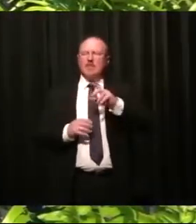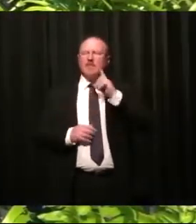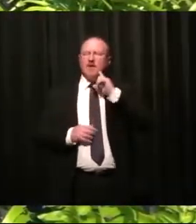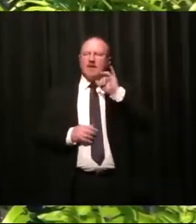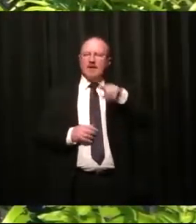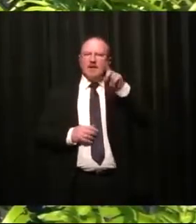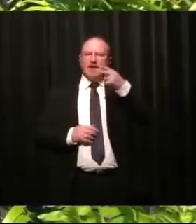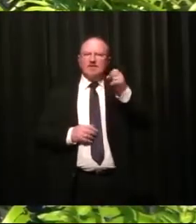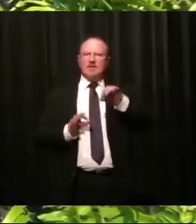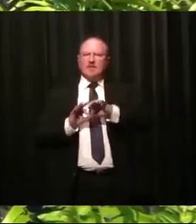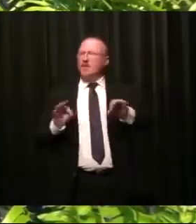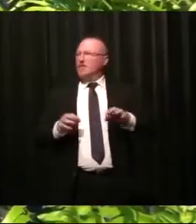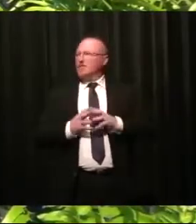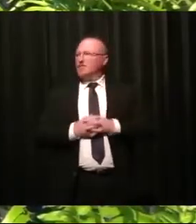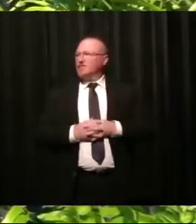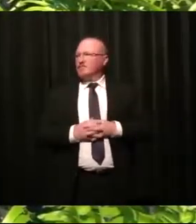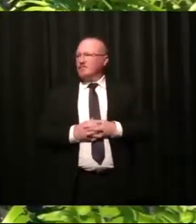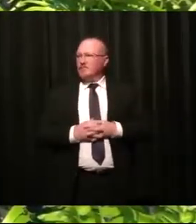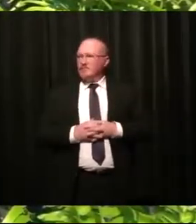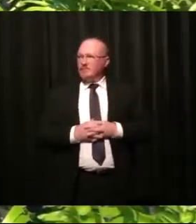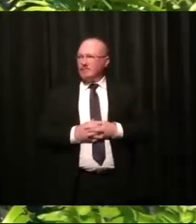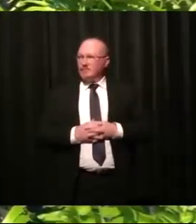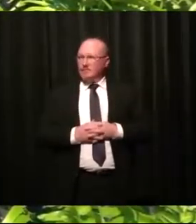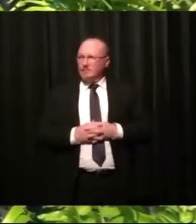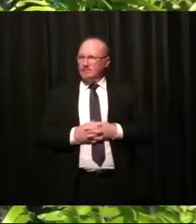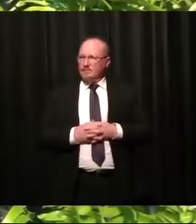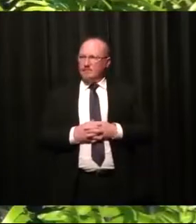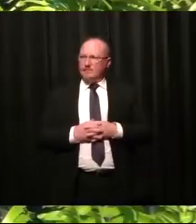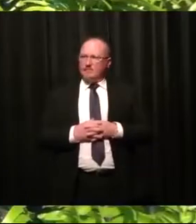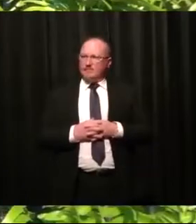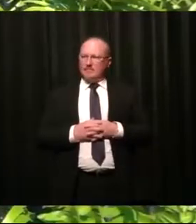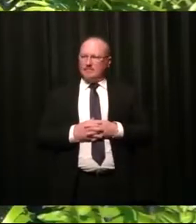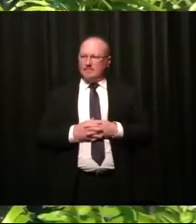you the candidates for the Indiana High School Diploma.